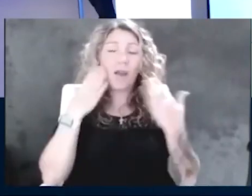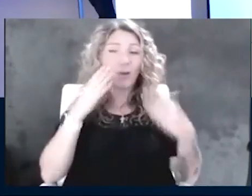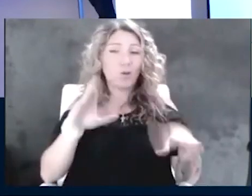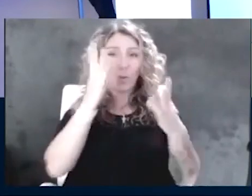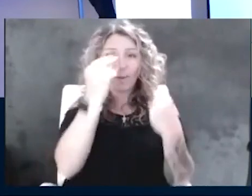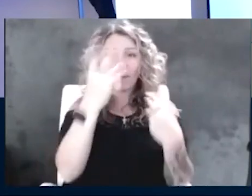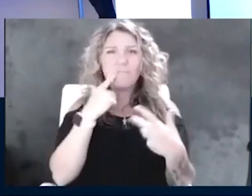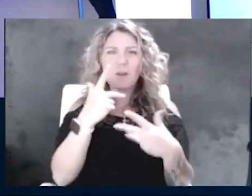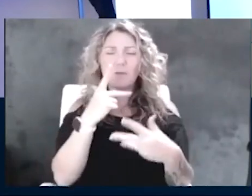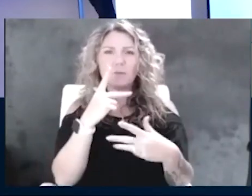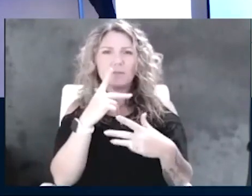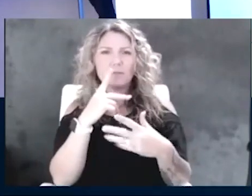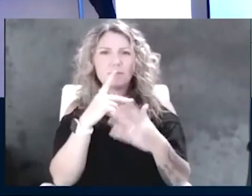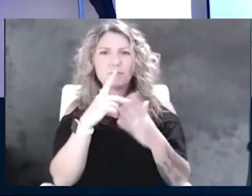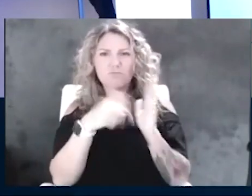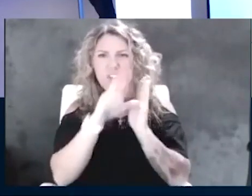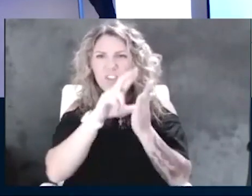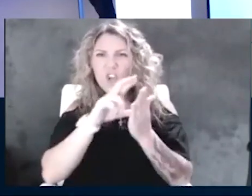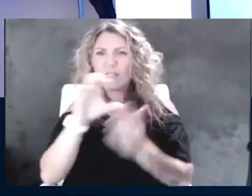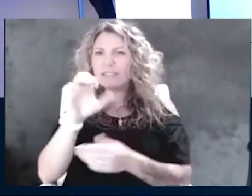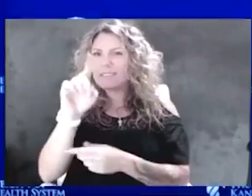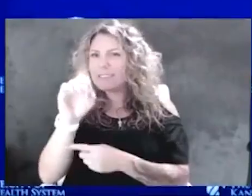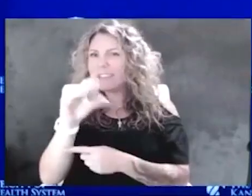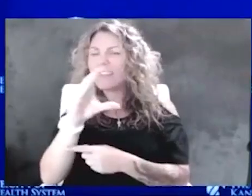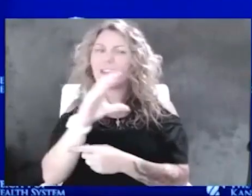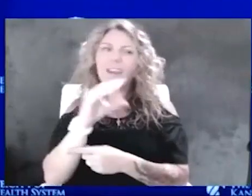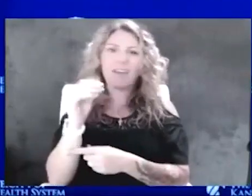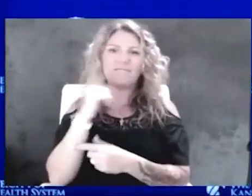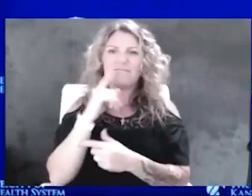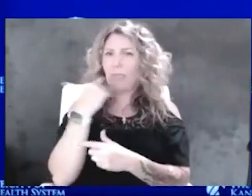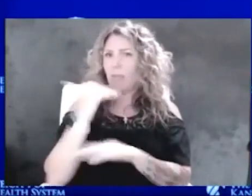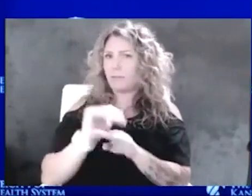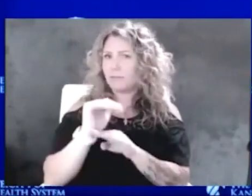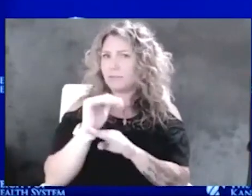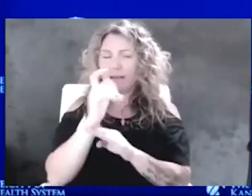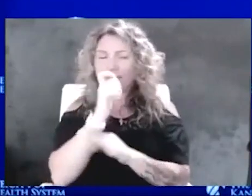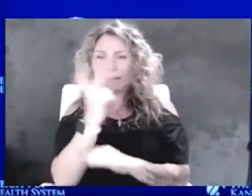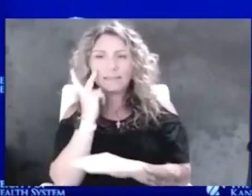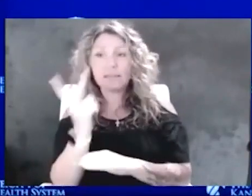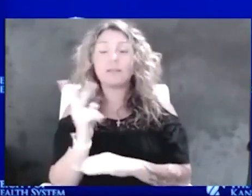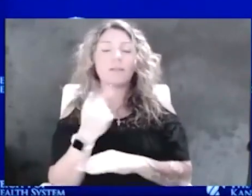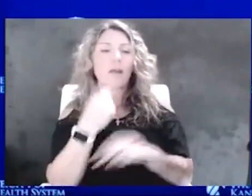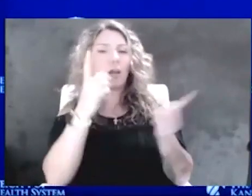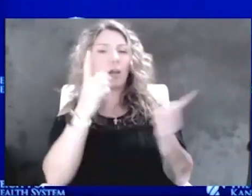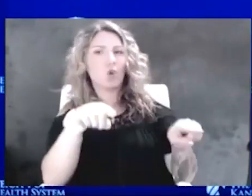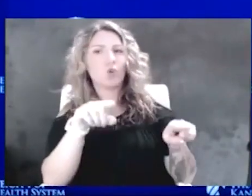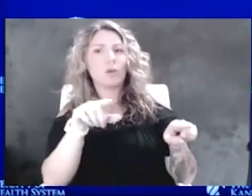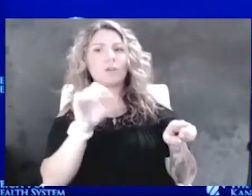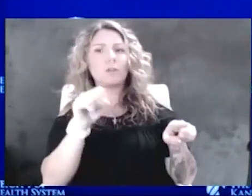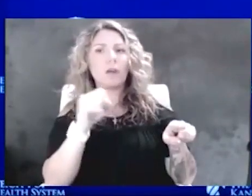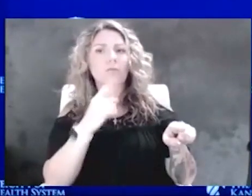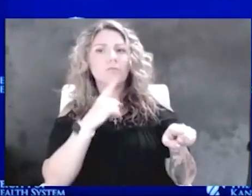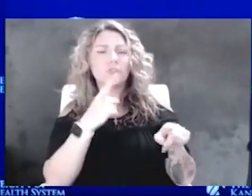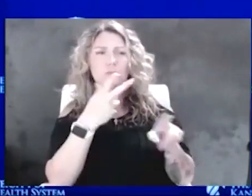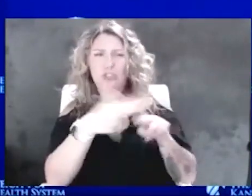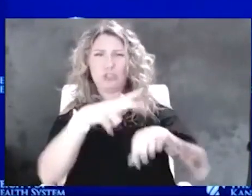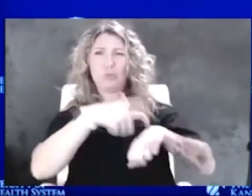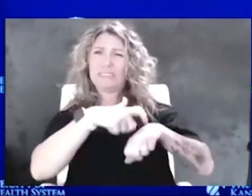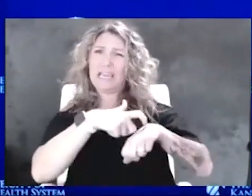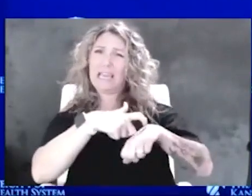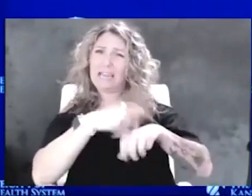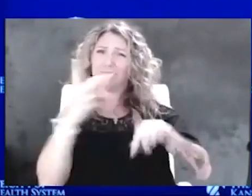last night and this morning. I didn't see anything about it. Yeah, I would agree with you, Steve. I think it has been such a short period of time. So I think